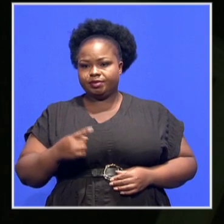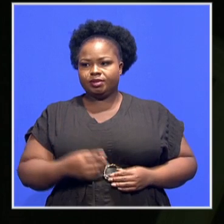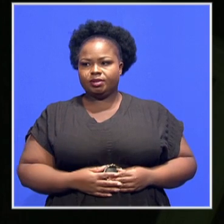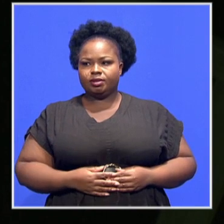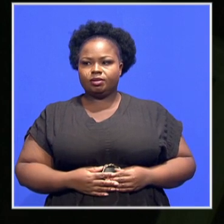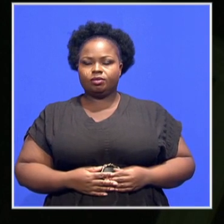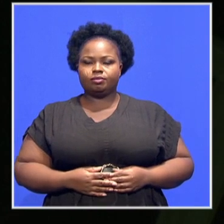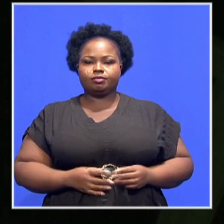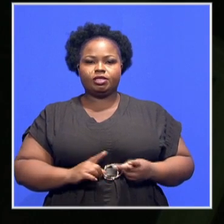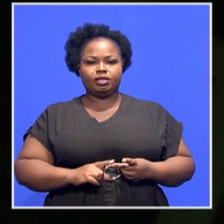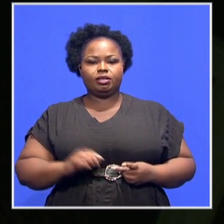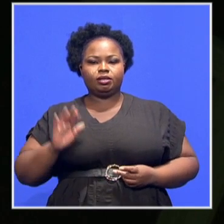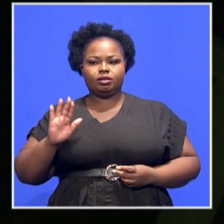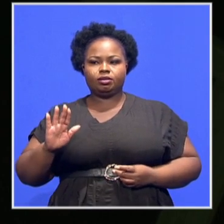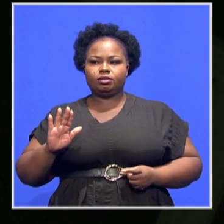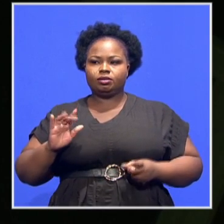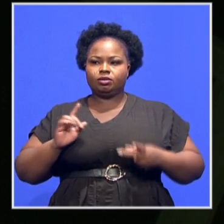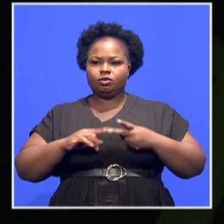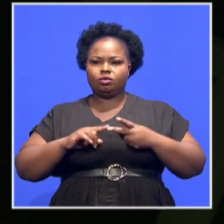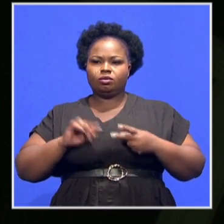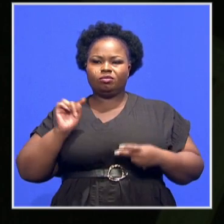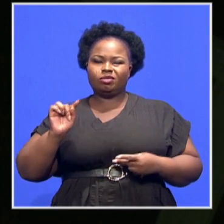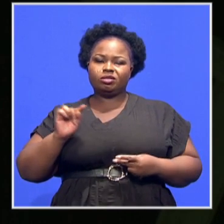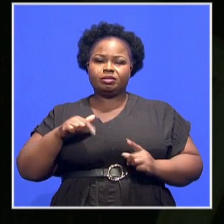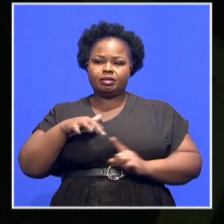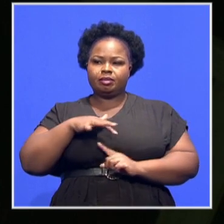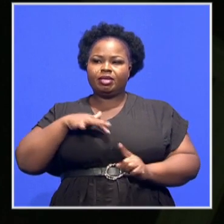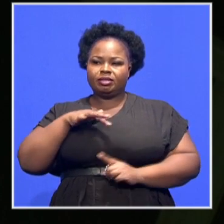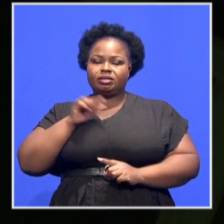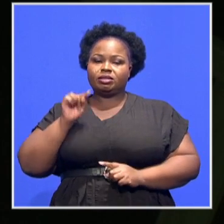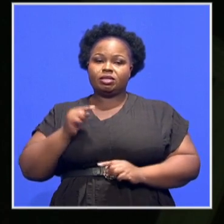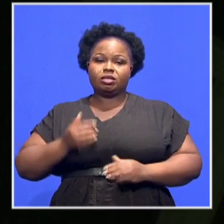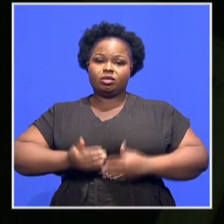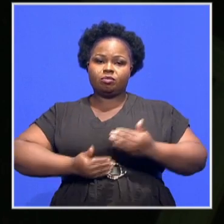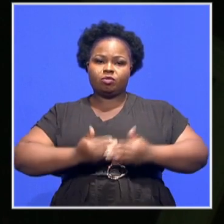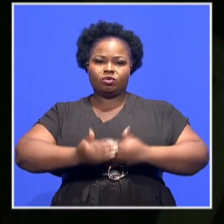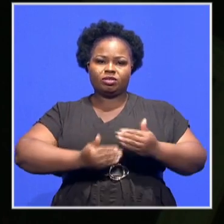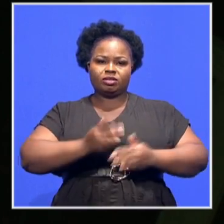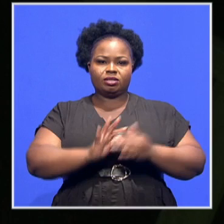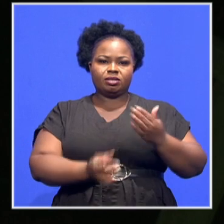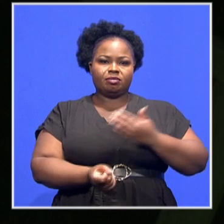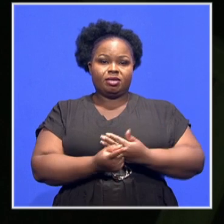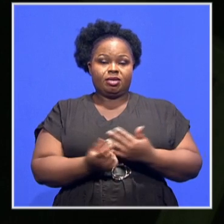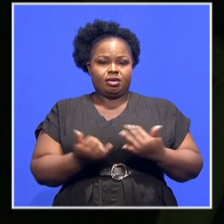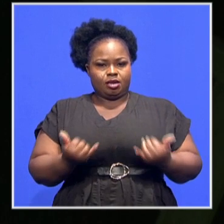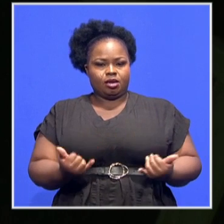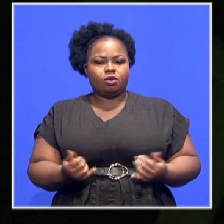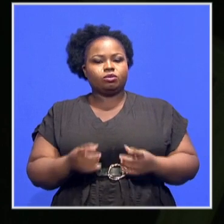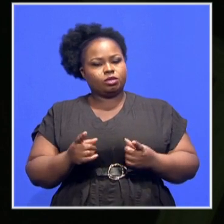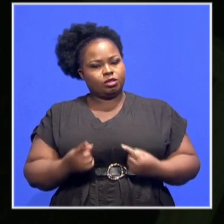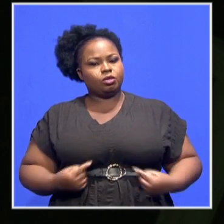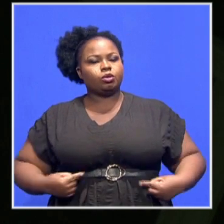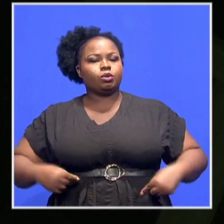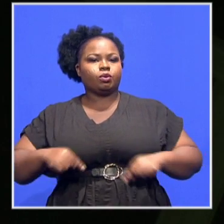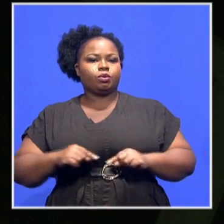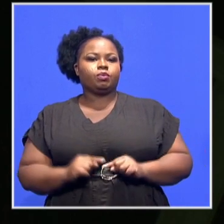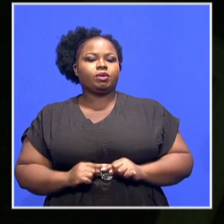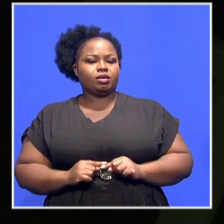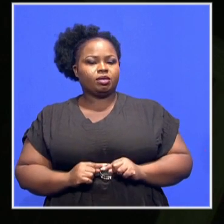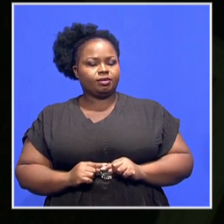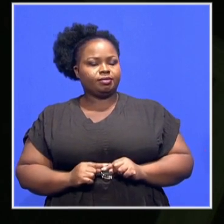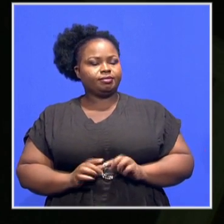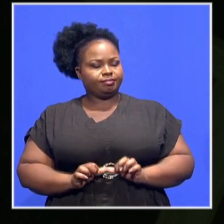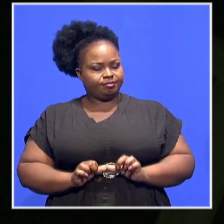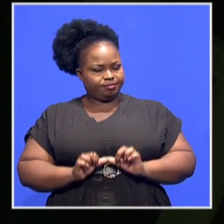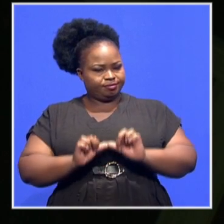processes that we have put in place and the processes that are underway, we are creating and will